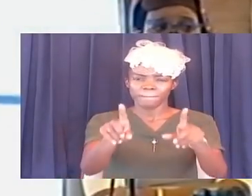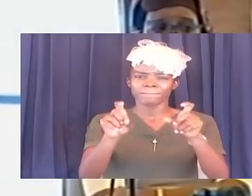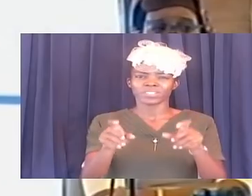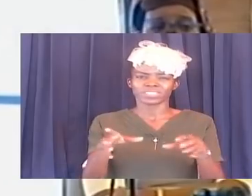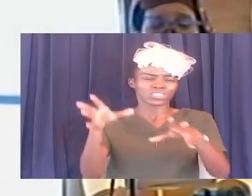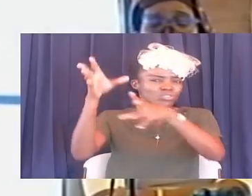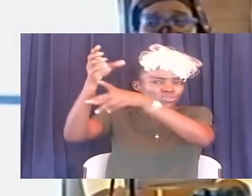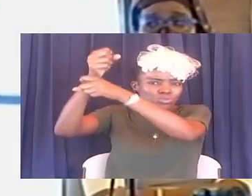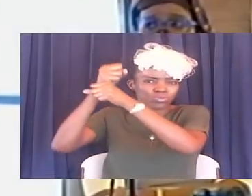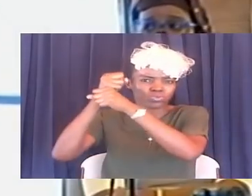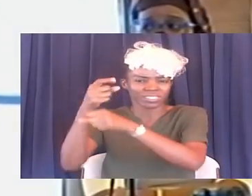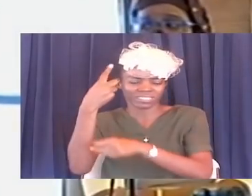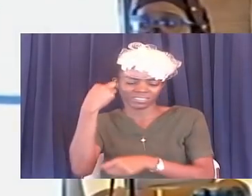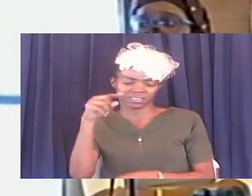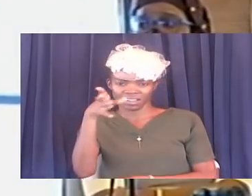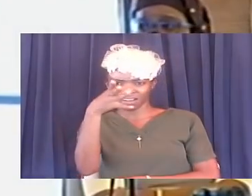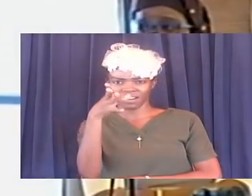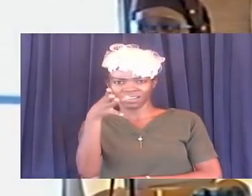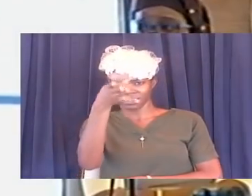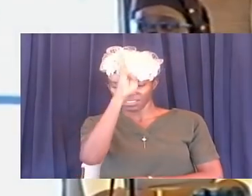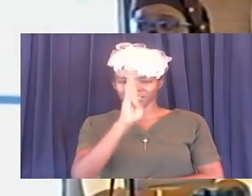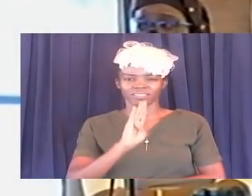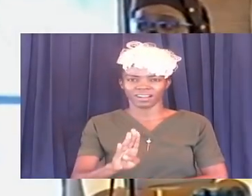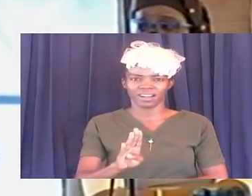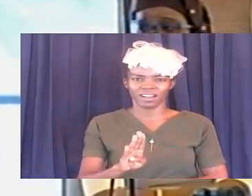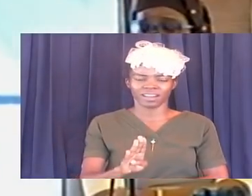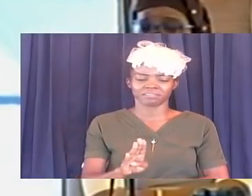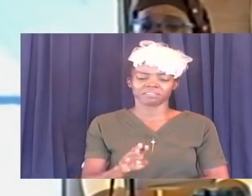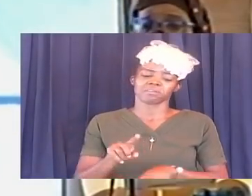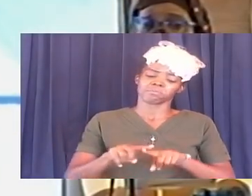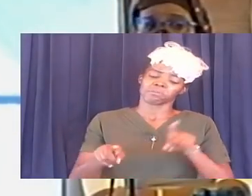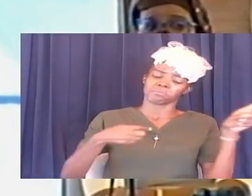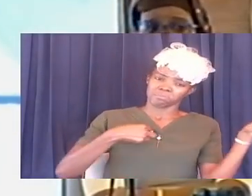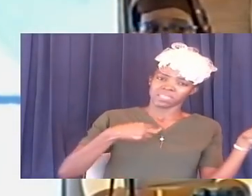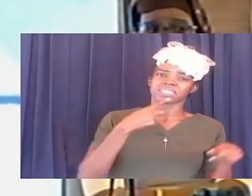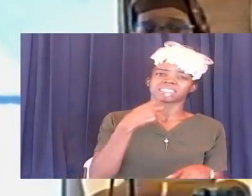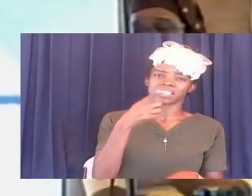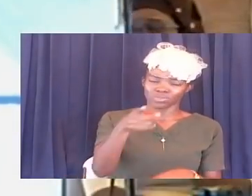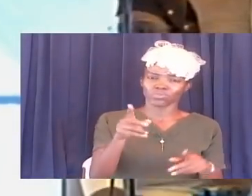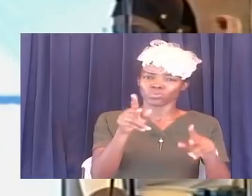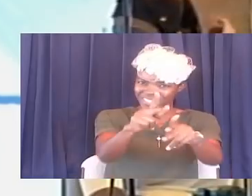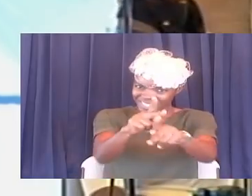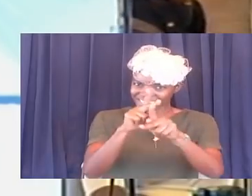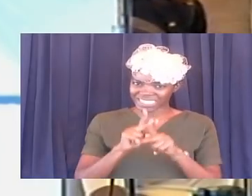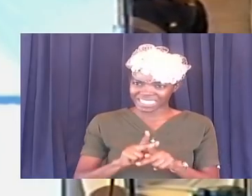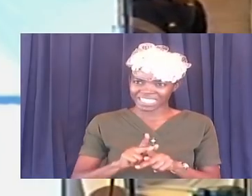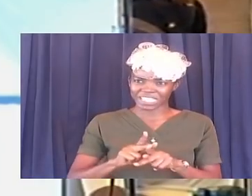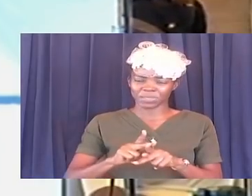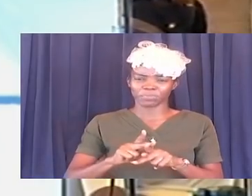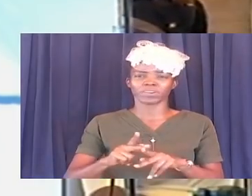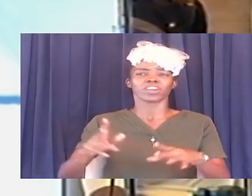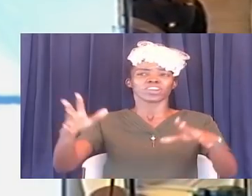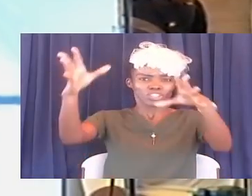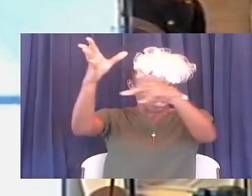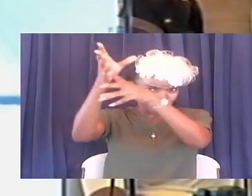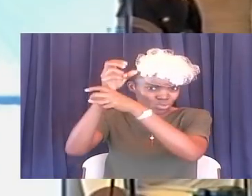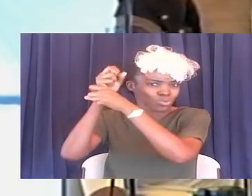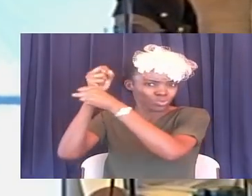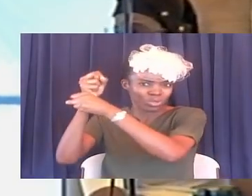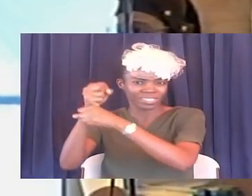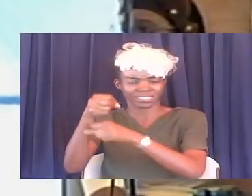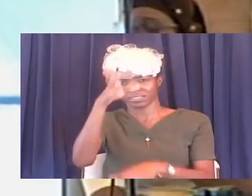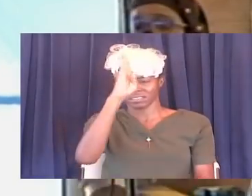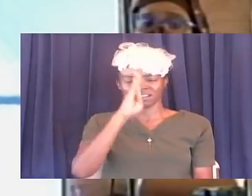trusting God. It shall not be in vain, hallelujah. though you may be on your very